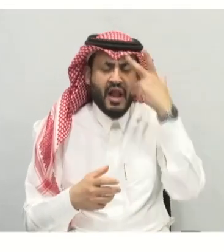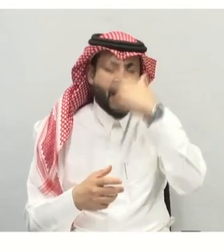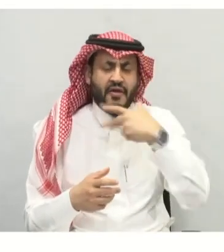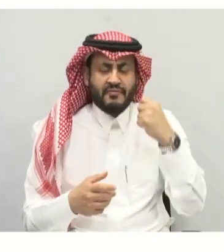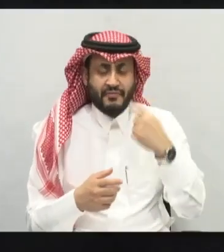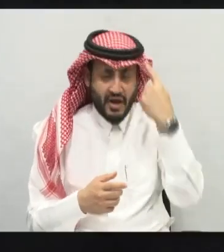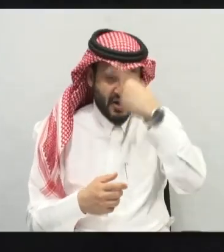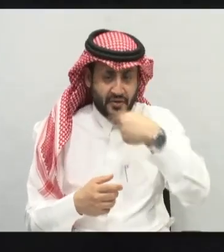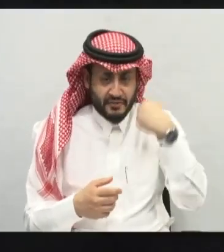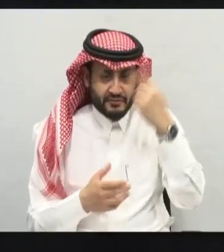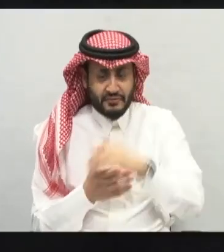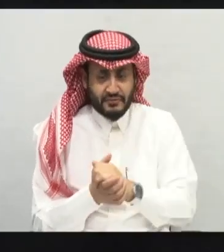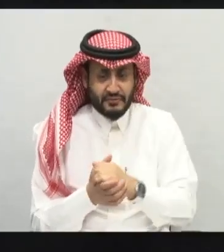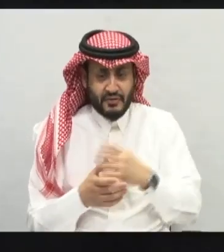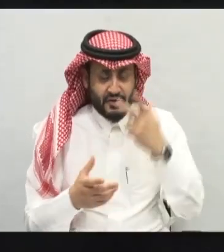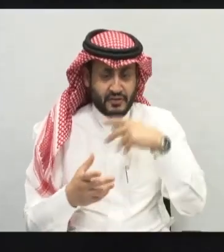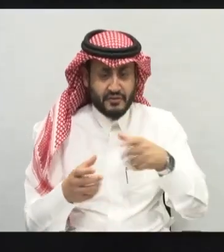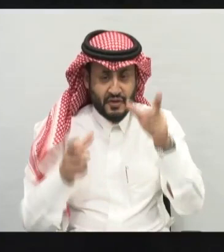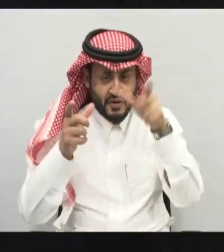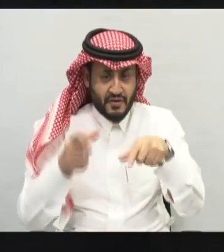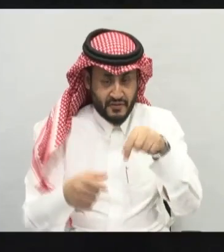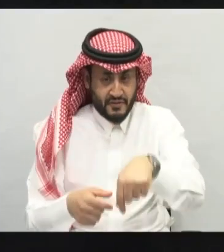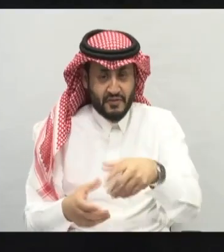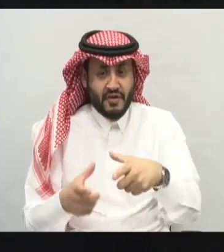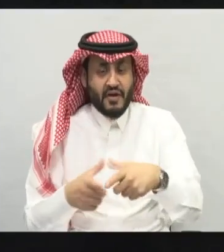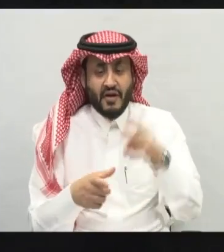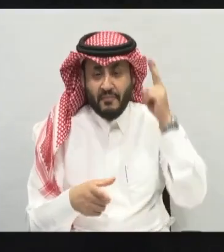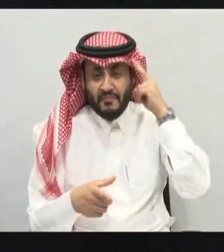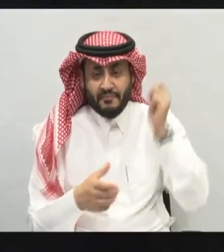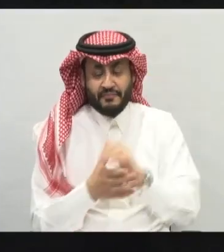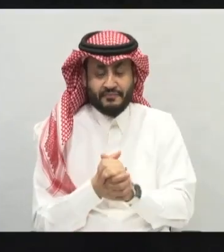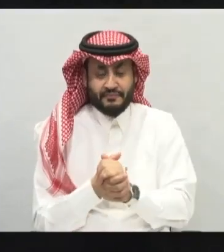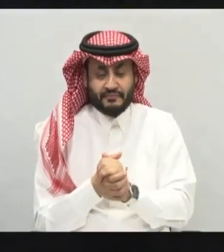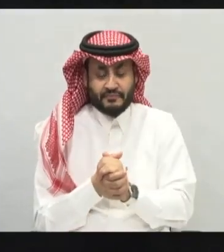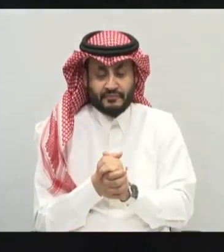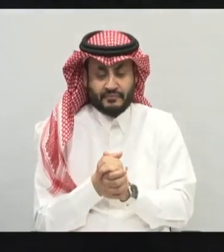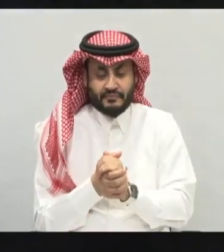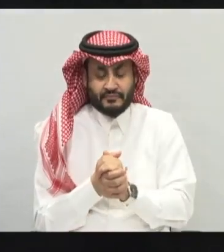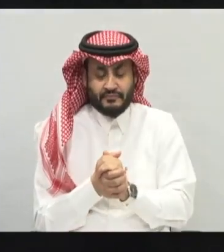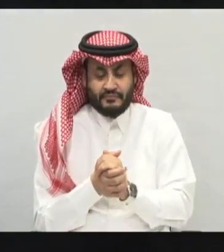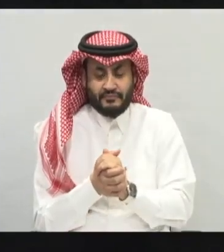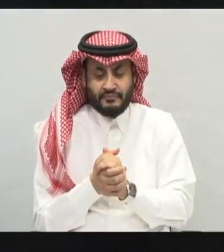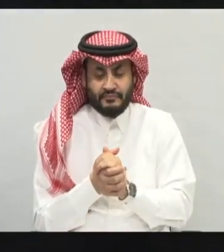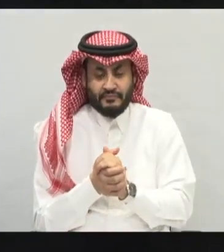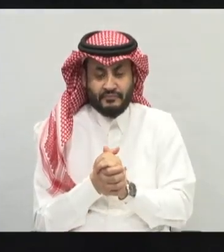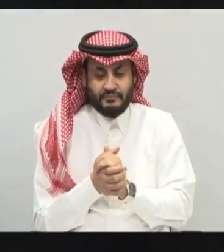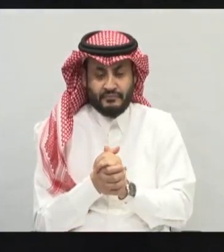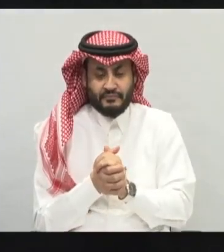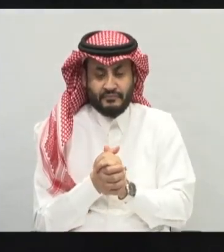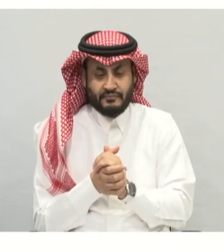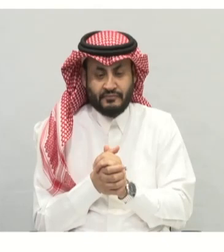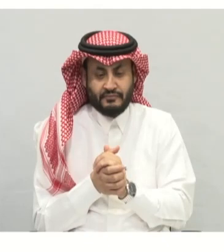mean the gestures the moves the symbols that you have in your own culture and what each one of them